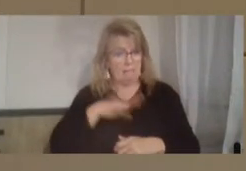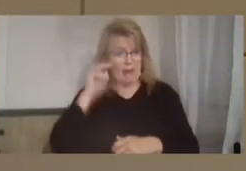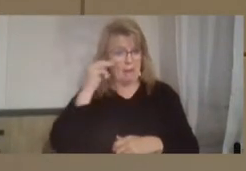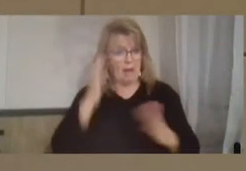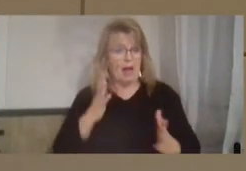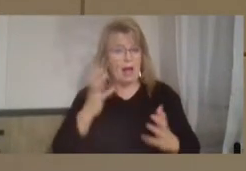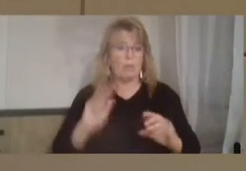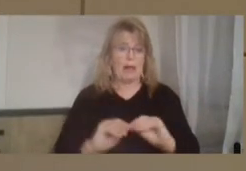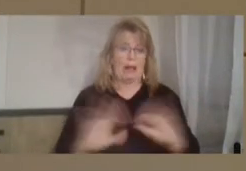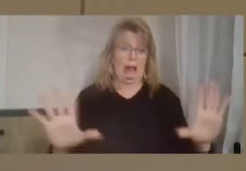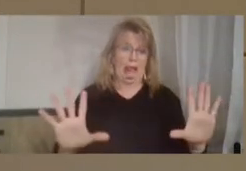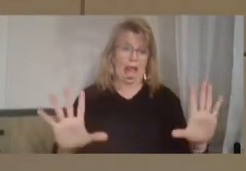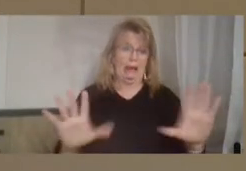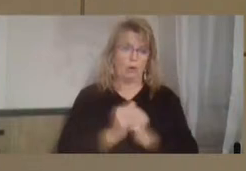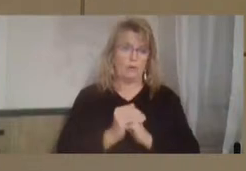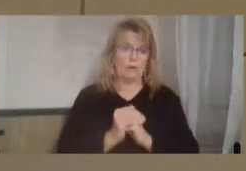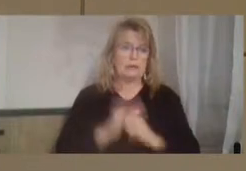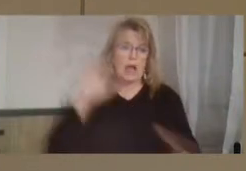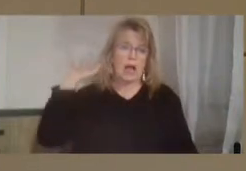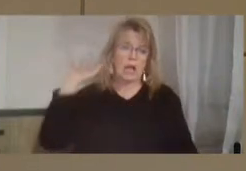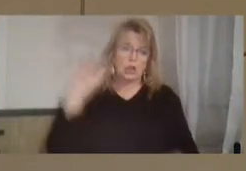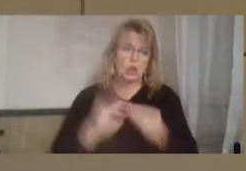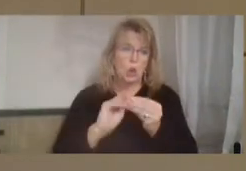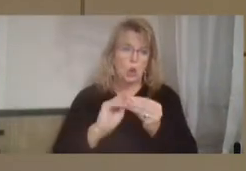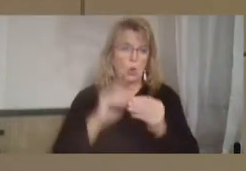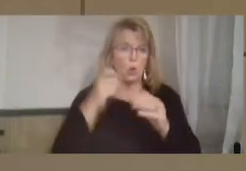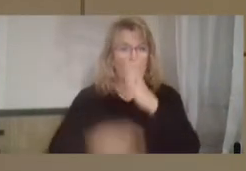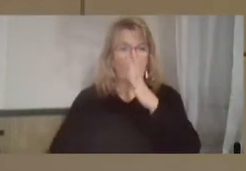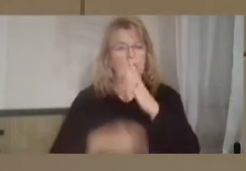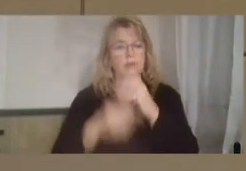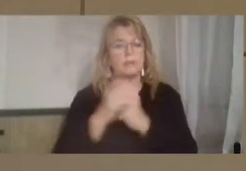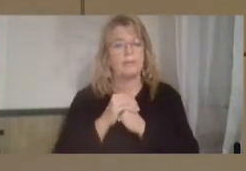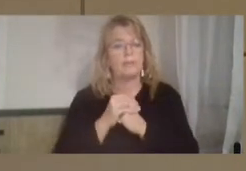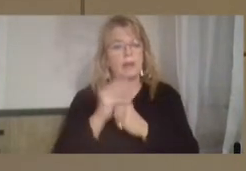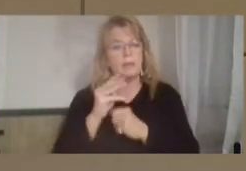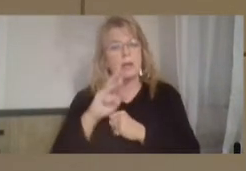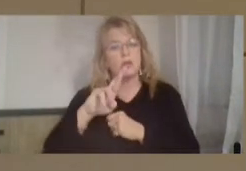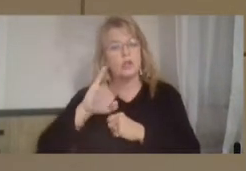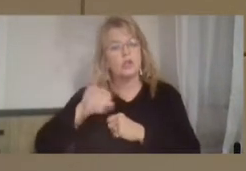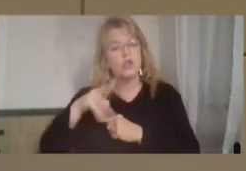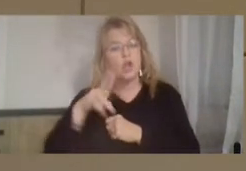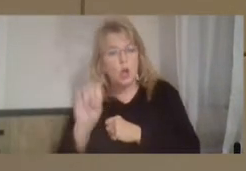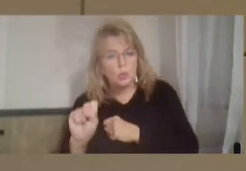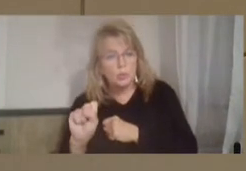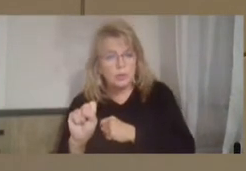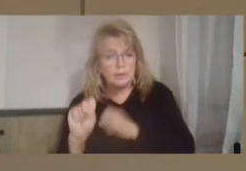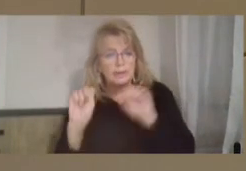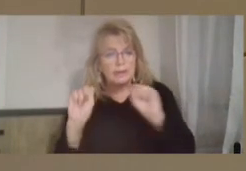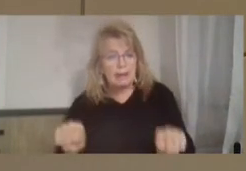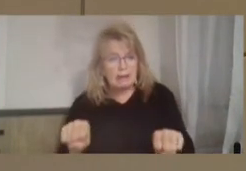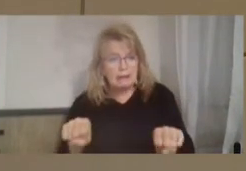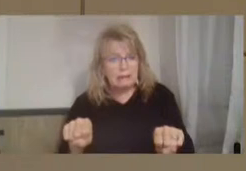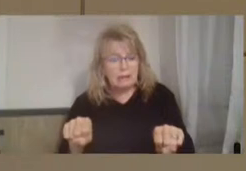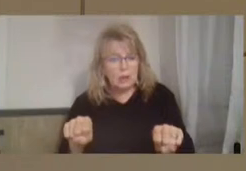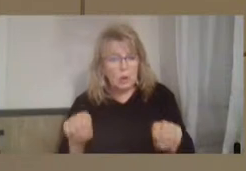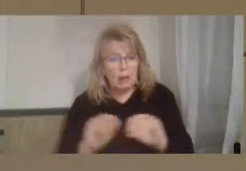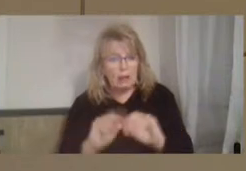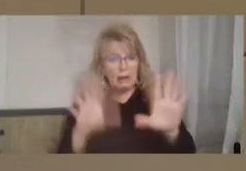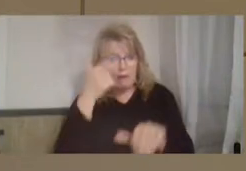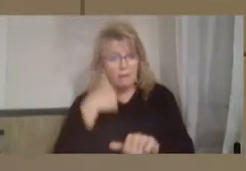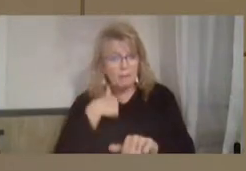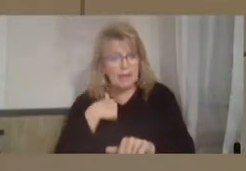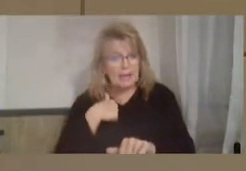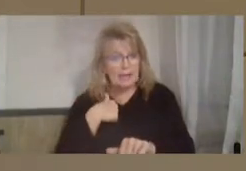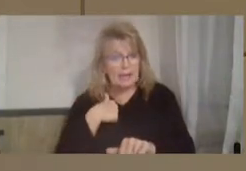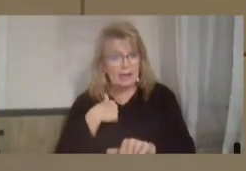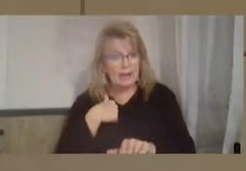cost. So Mr. Jones can Can you clarify for me and for